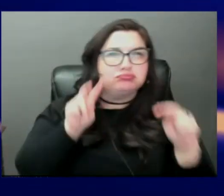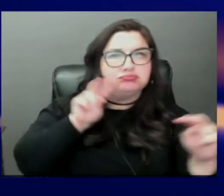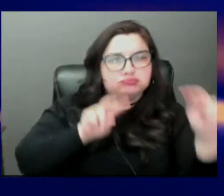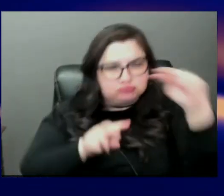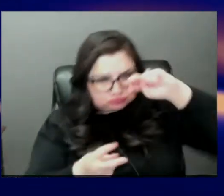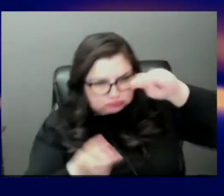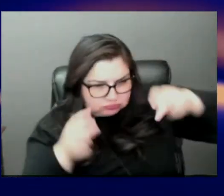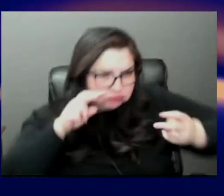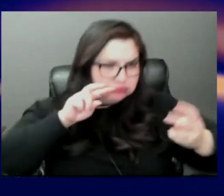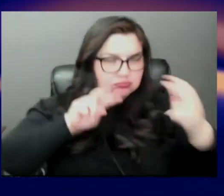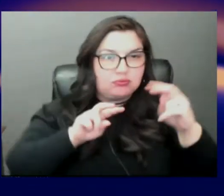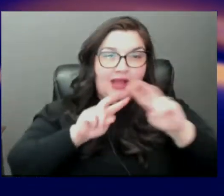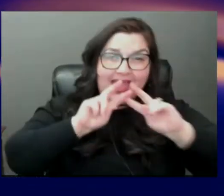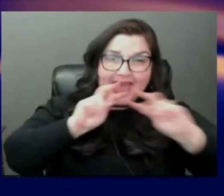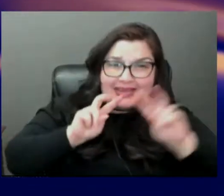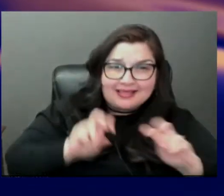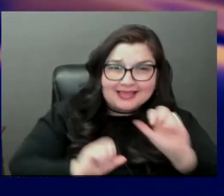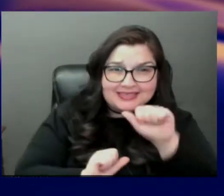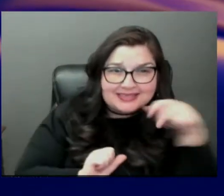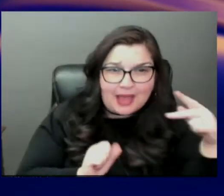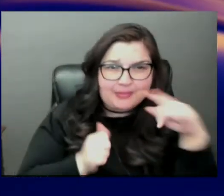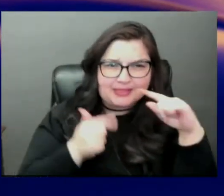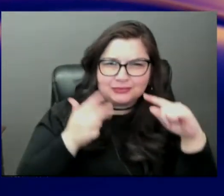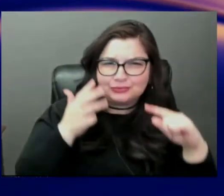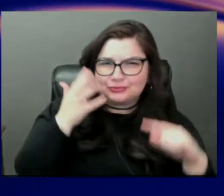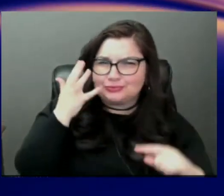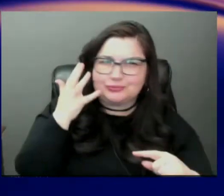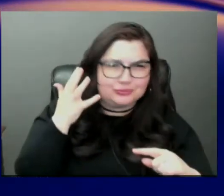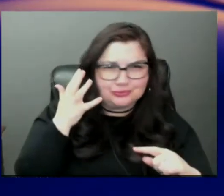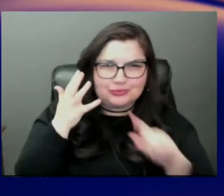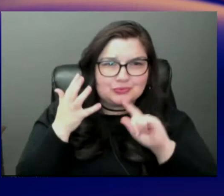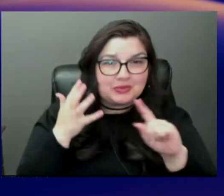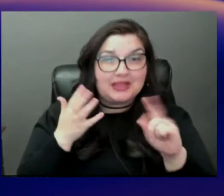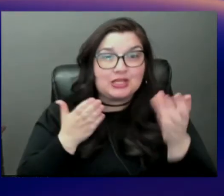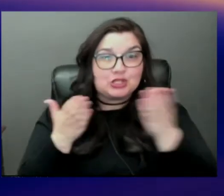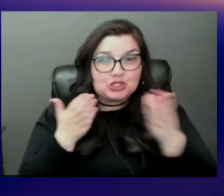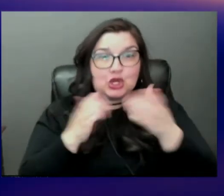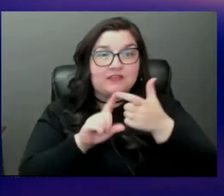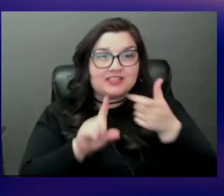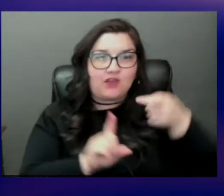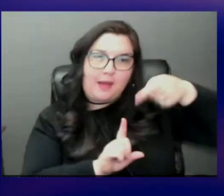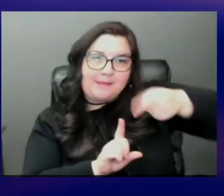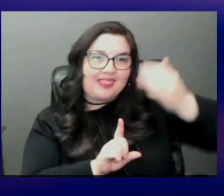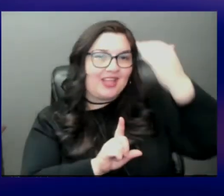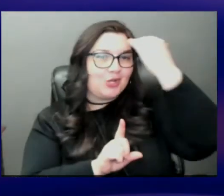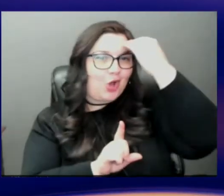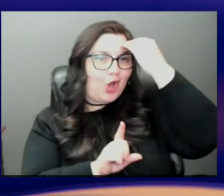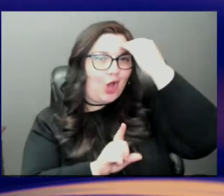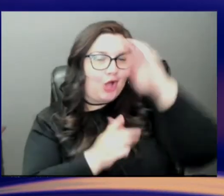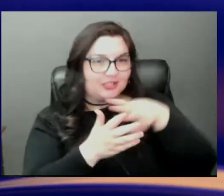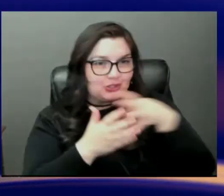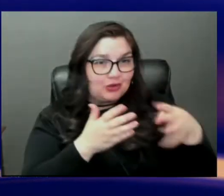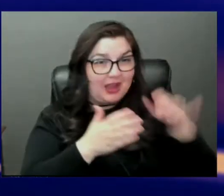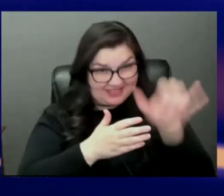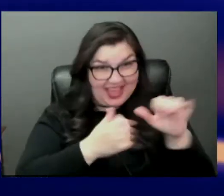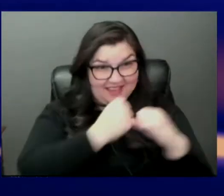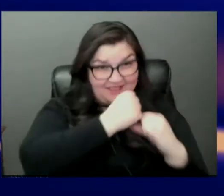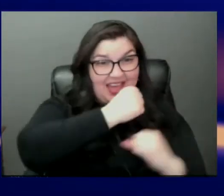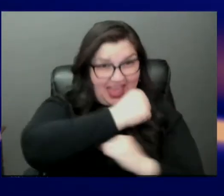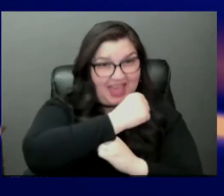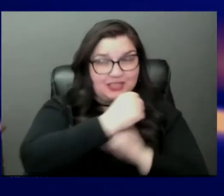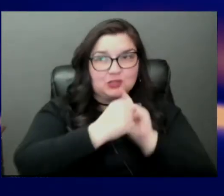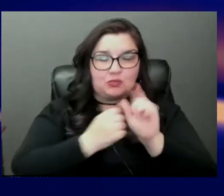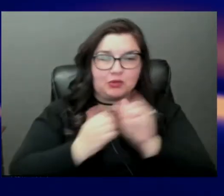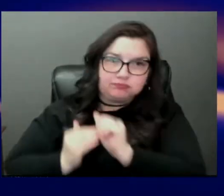analytics application, all being serviced from that knowledge graph or the foundation that drives the digital